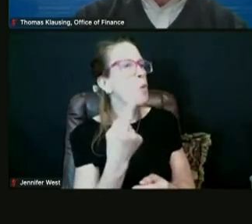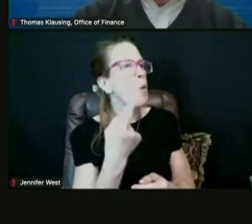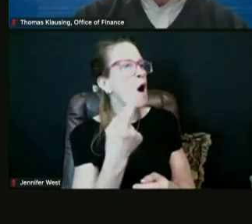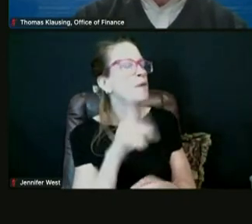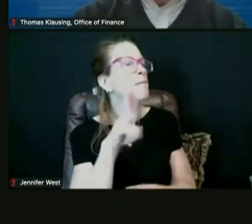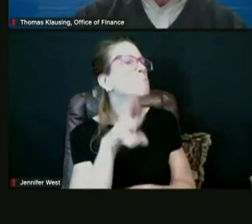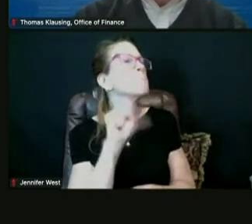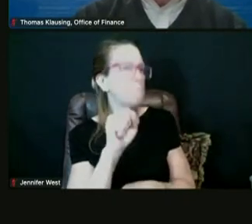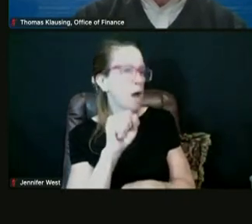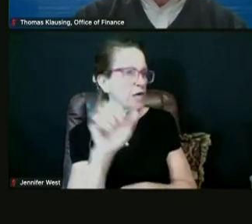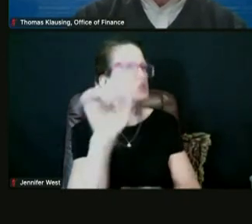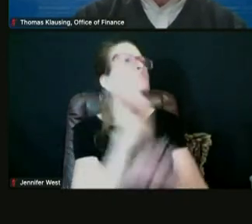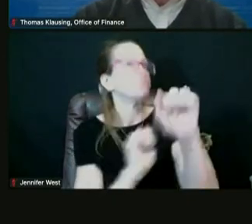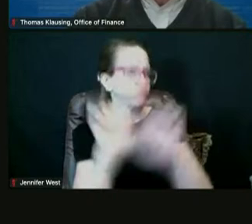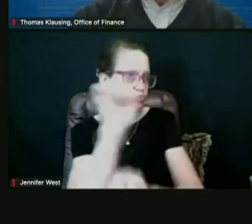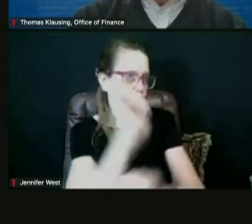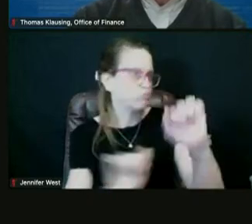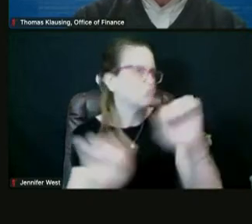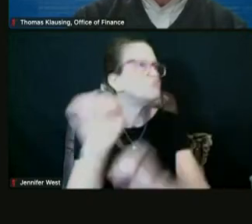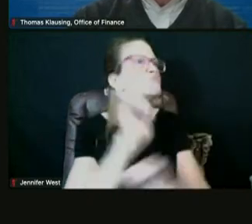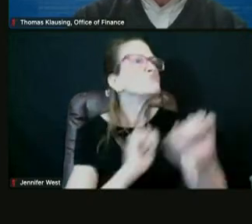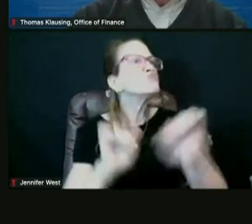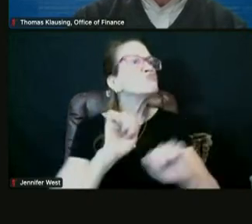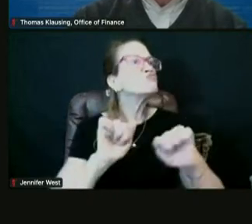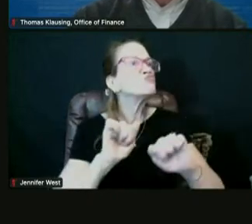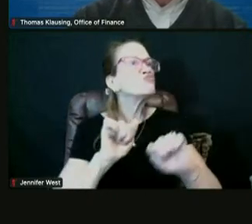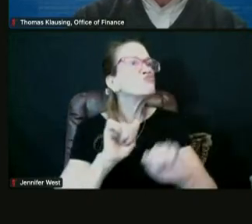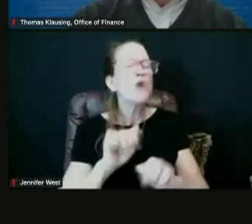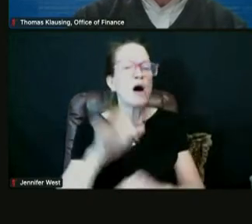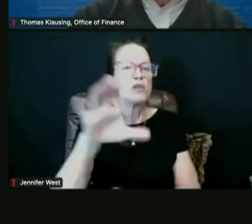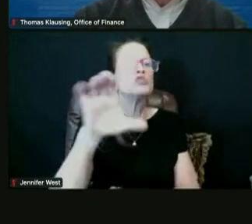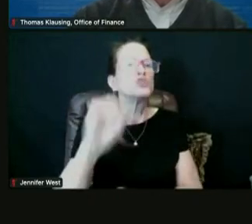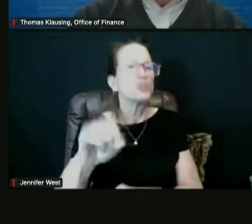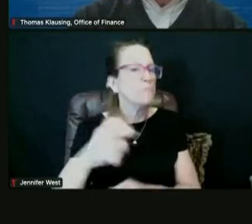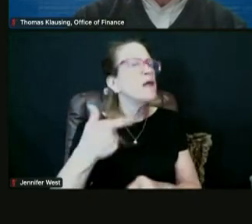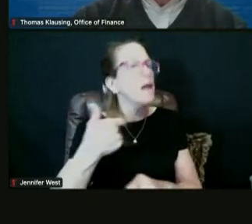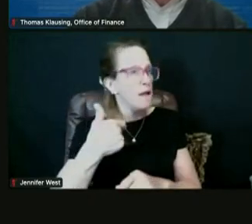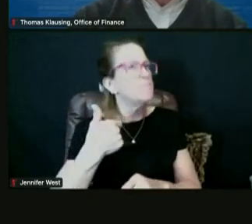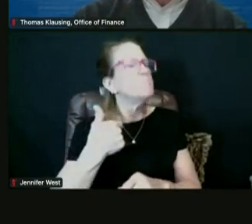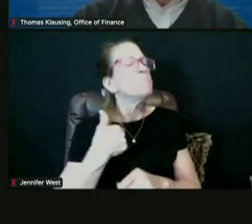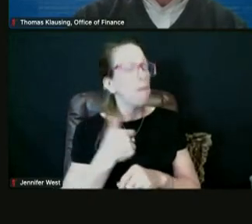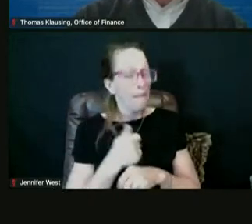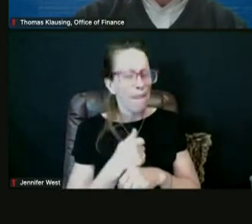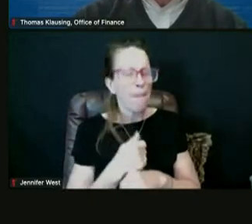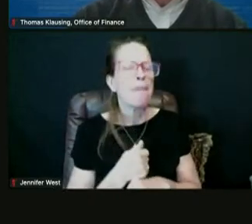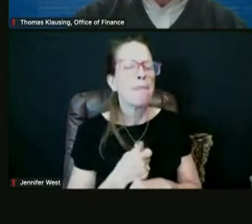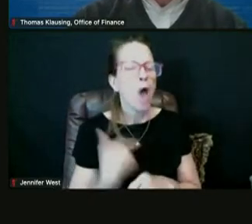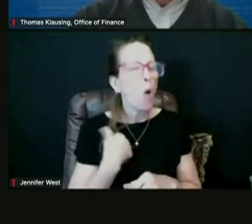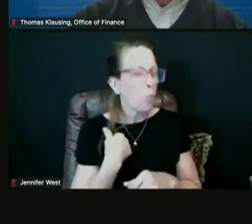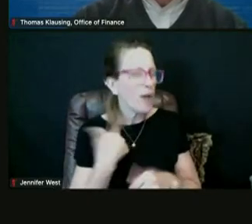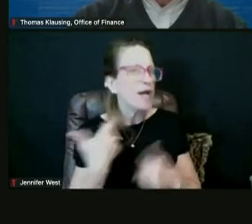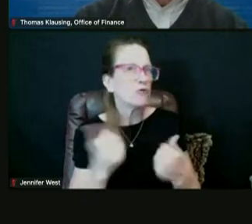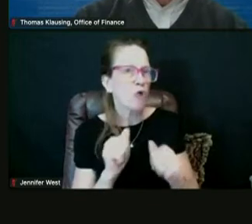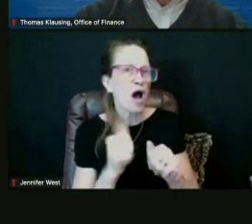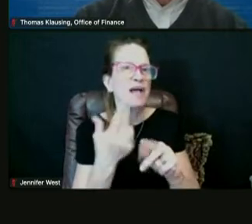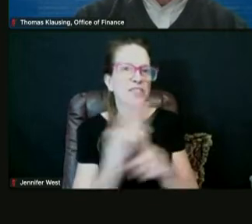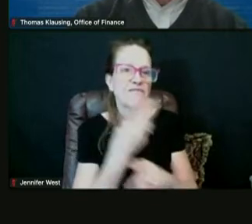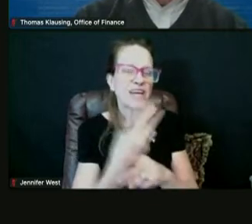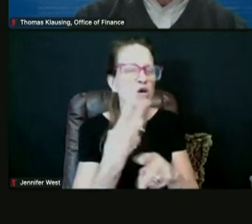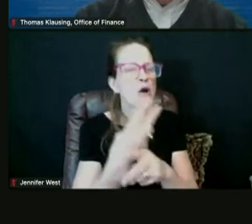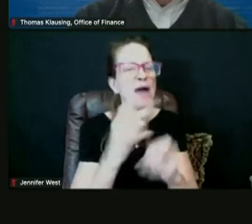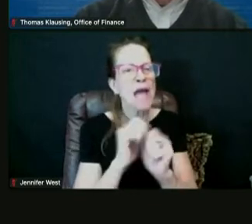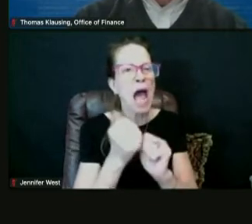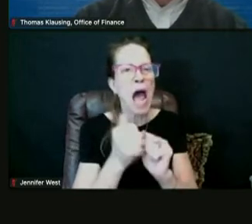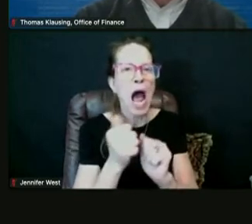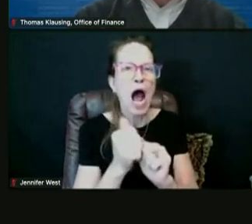be washed, and that is the exterior component of the bus. We are looking at how we continue to